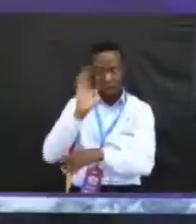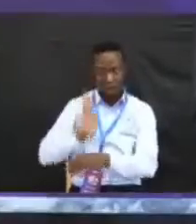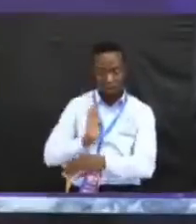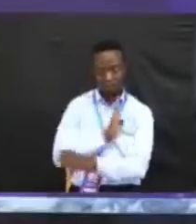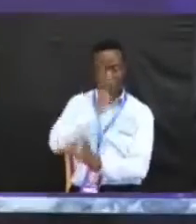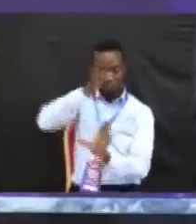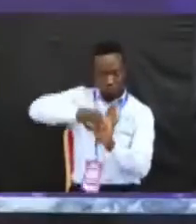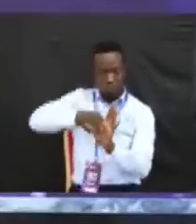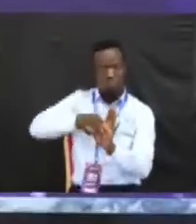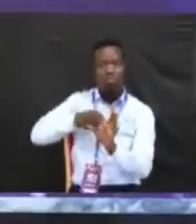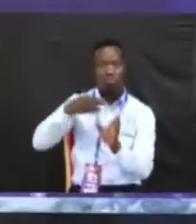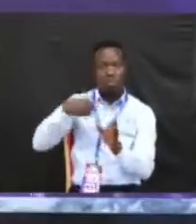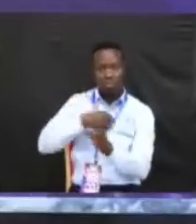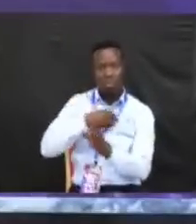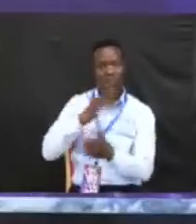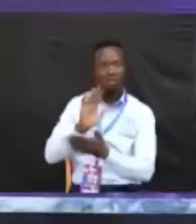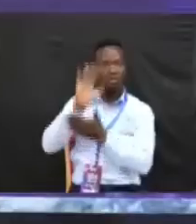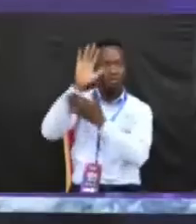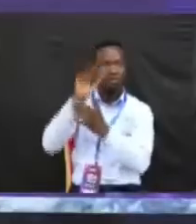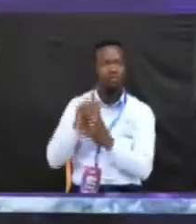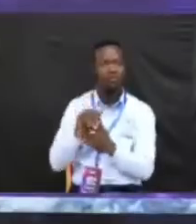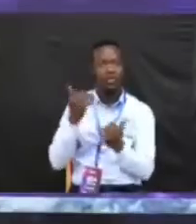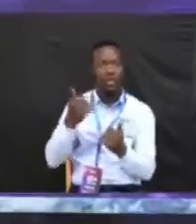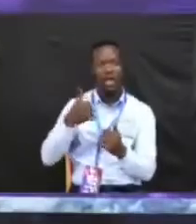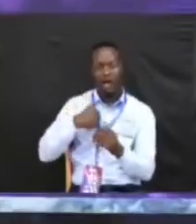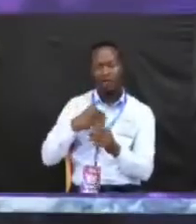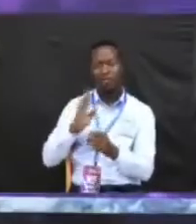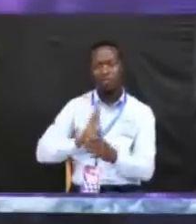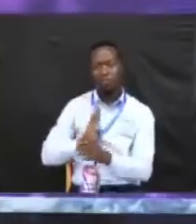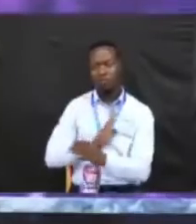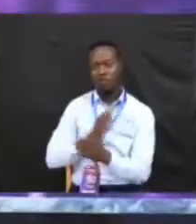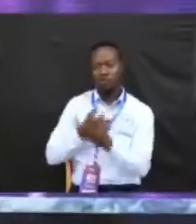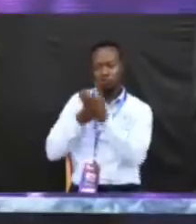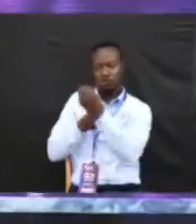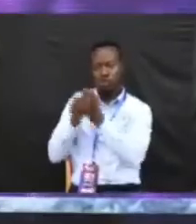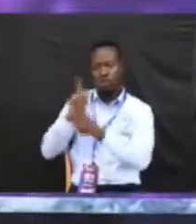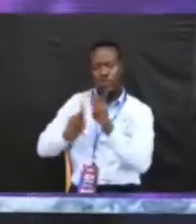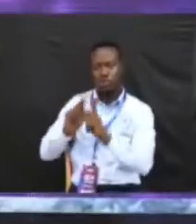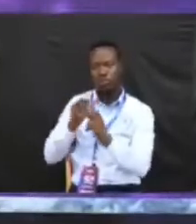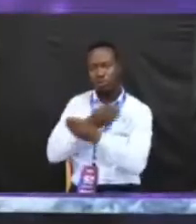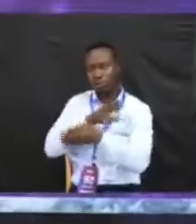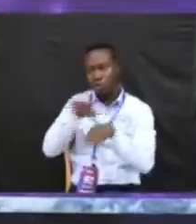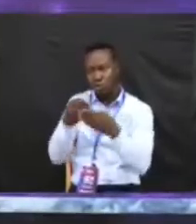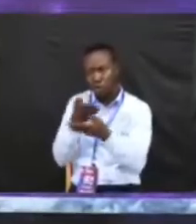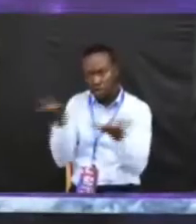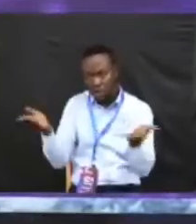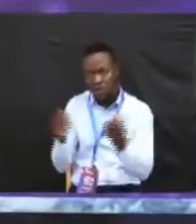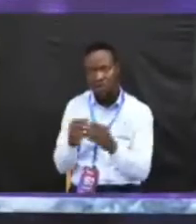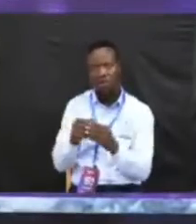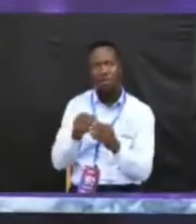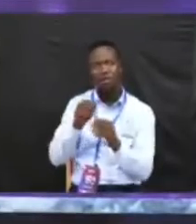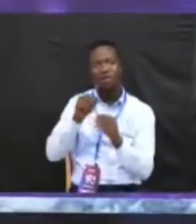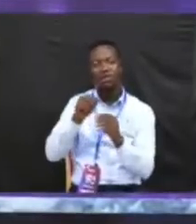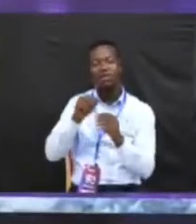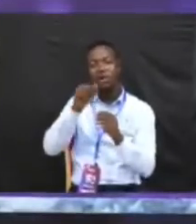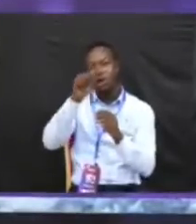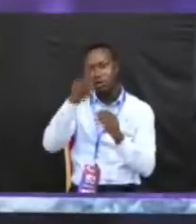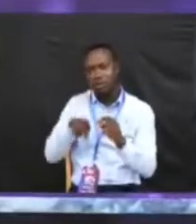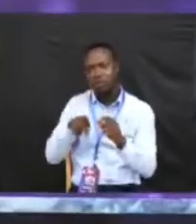some time. We have board of trustees. They are here. Apostle Paulina,